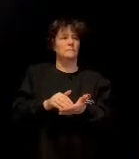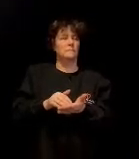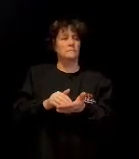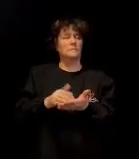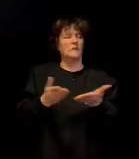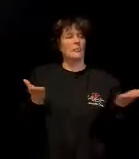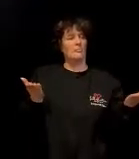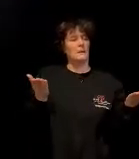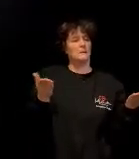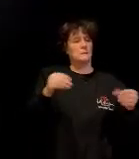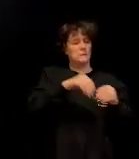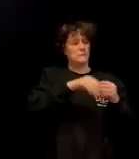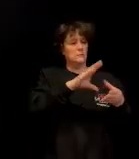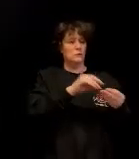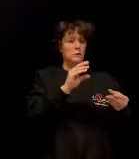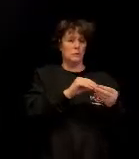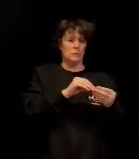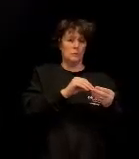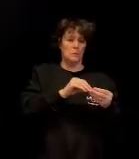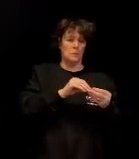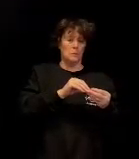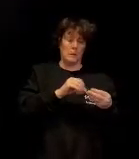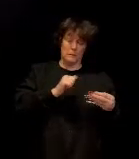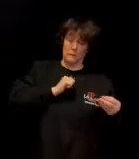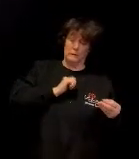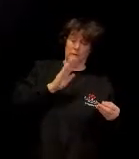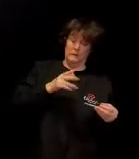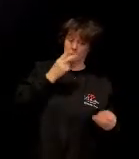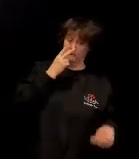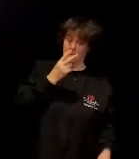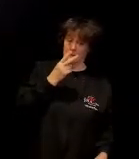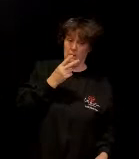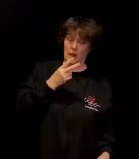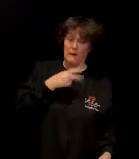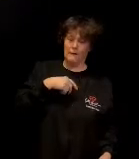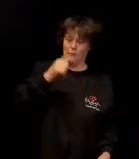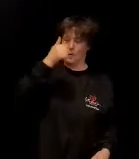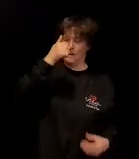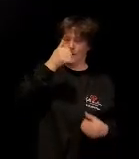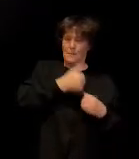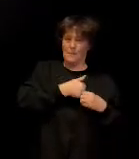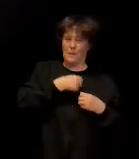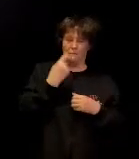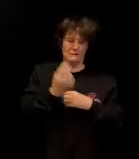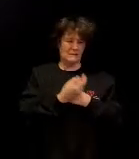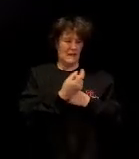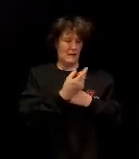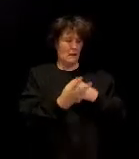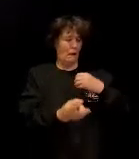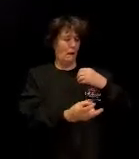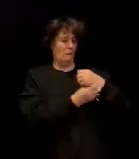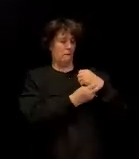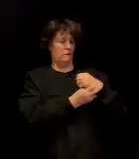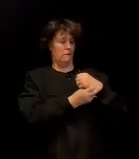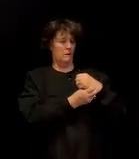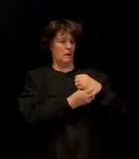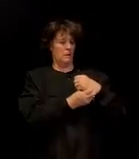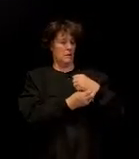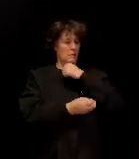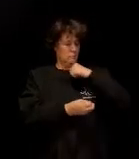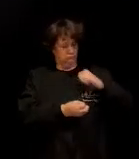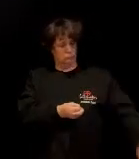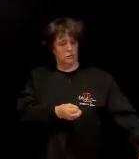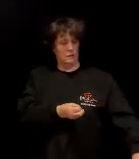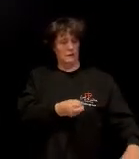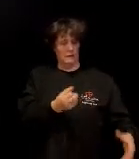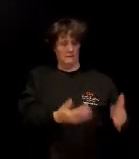There's things in this story that I've never seen. I always heard about the snake and about how it latched onto him, they shook it off in the fire, and we've preached